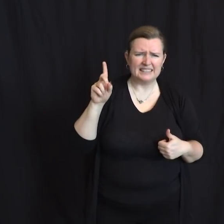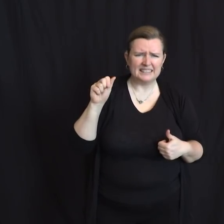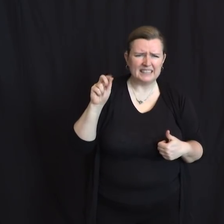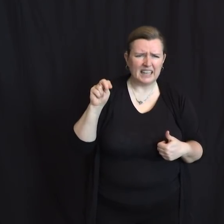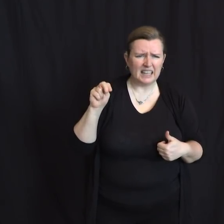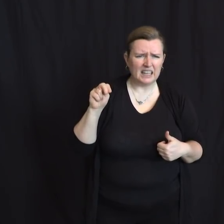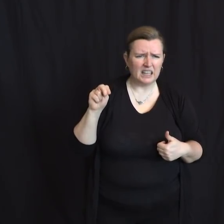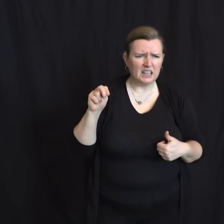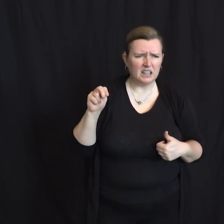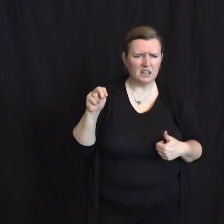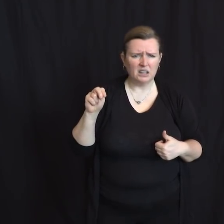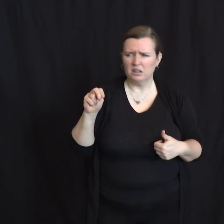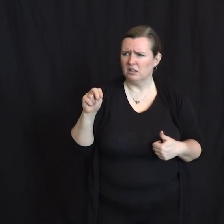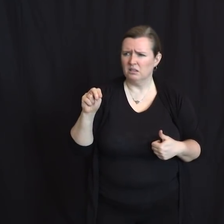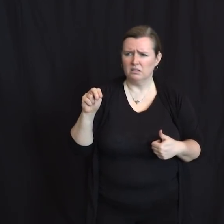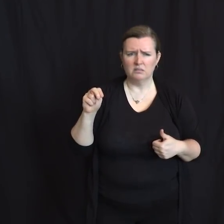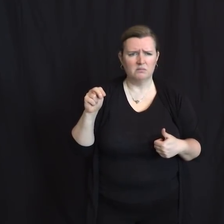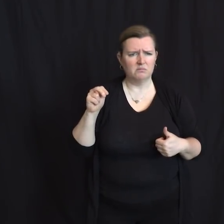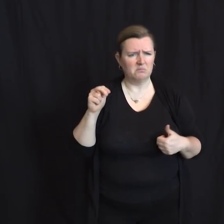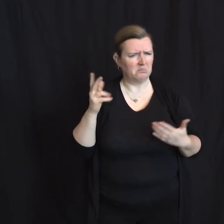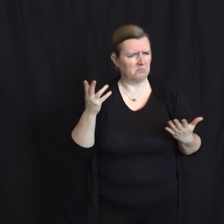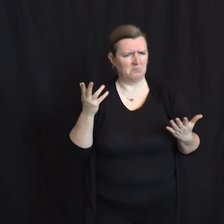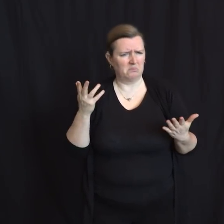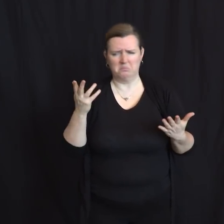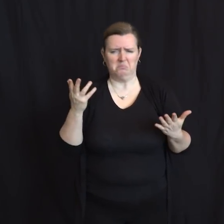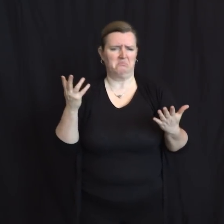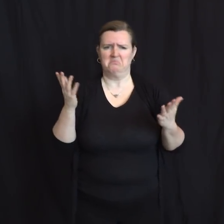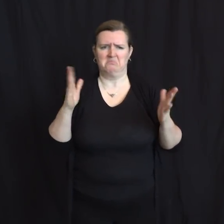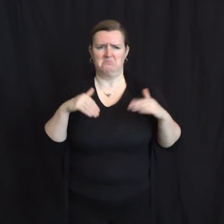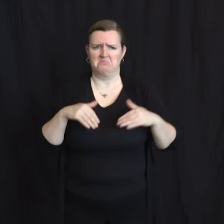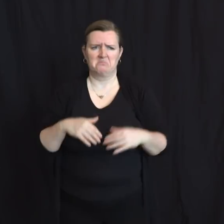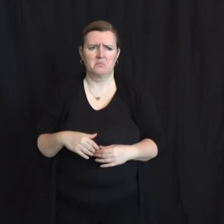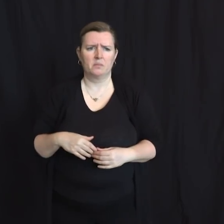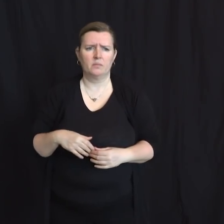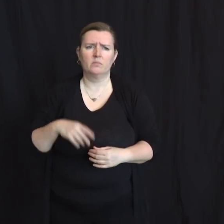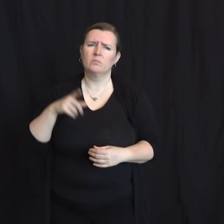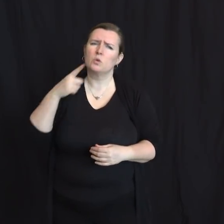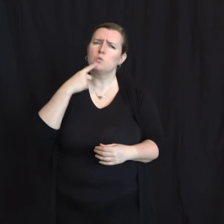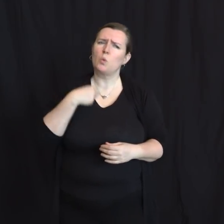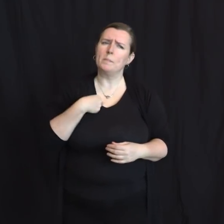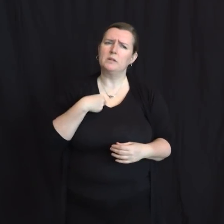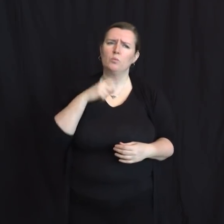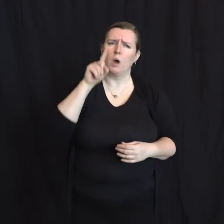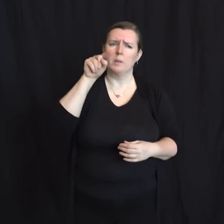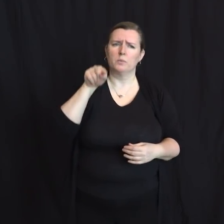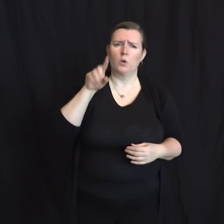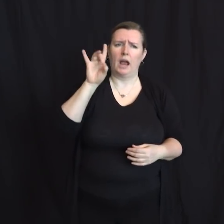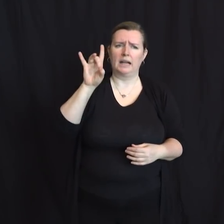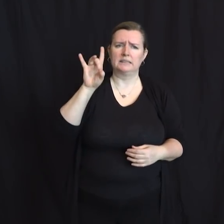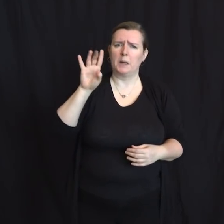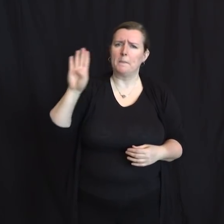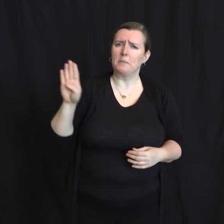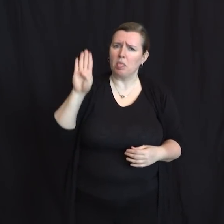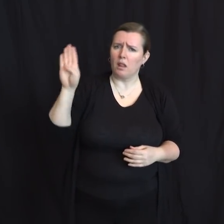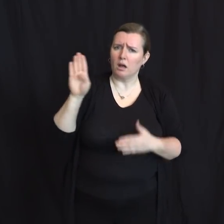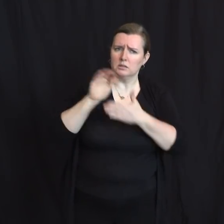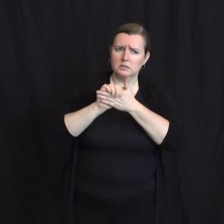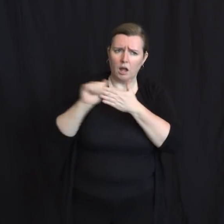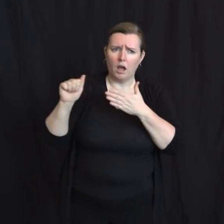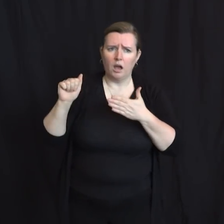ahead. Governor, you mentioned there's upwards of $1.8 billion of federal aid the state can't use because of Treasury's new